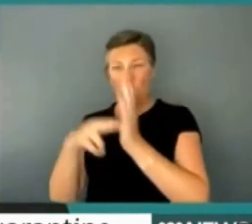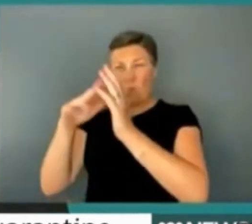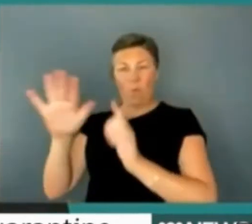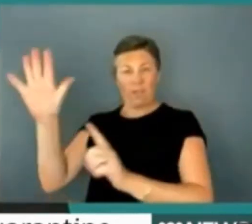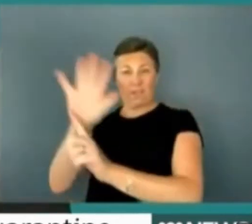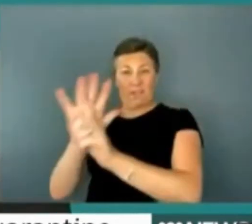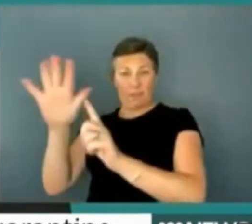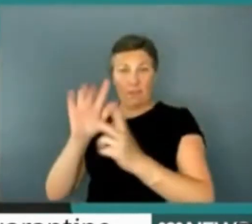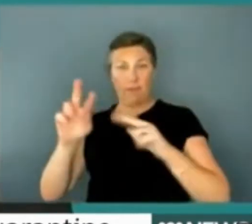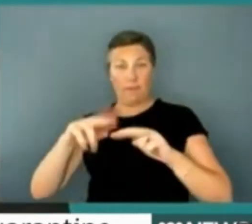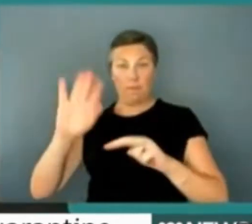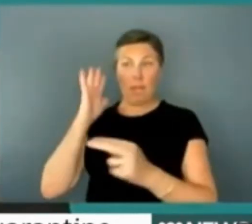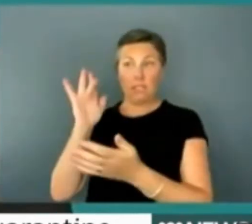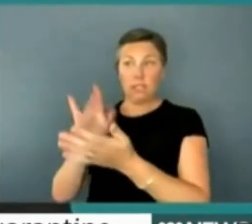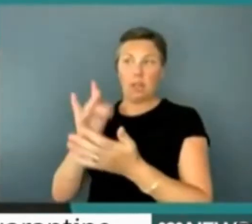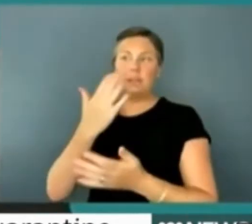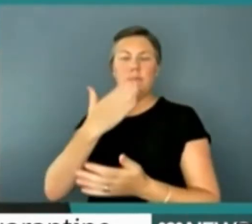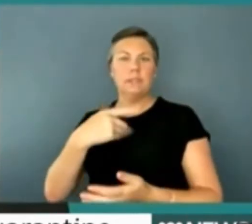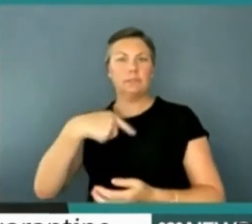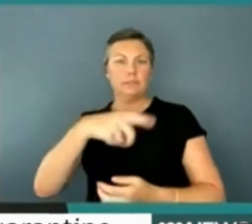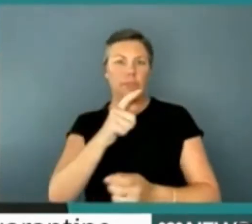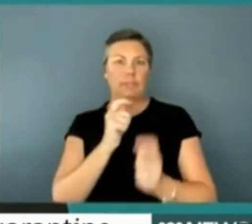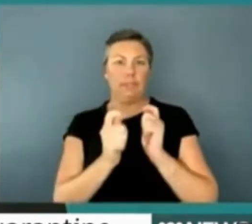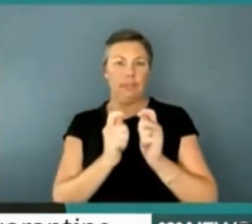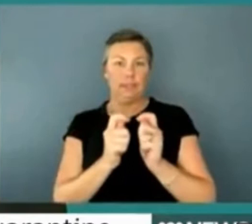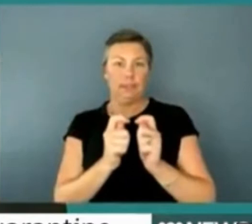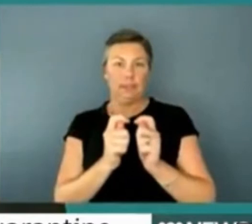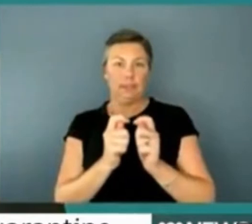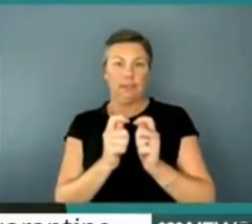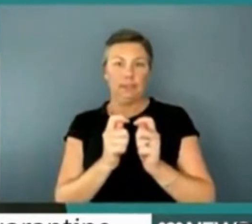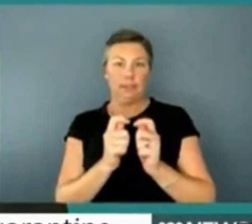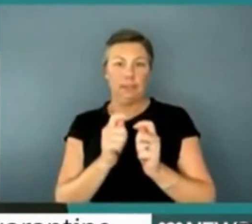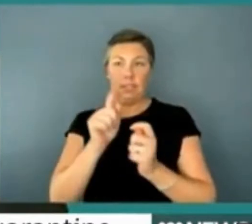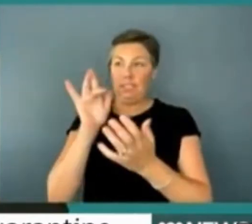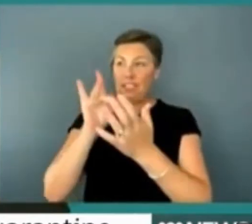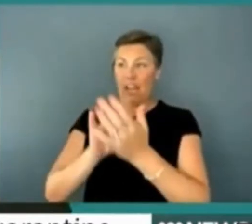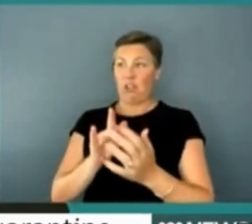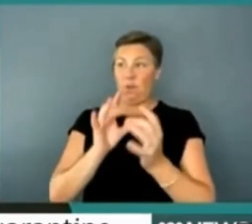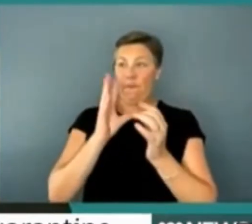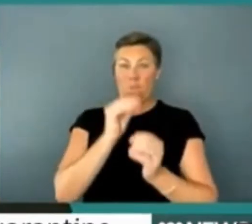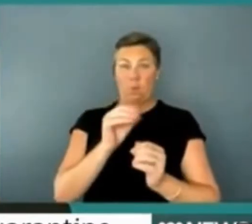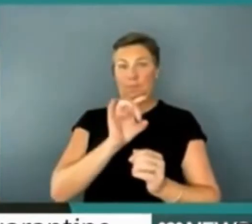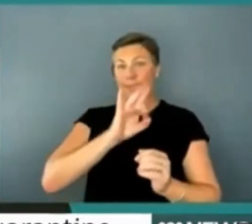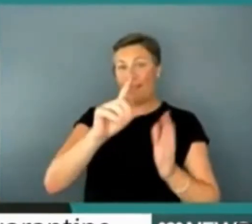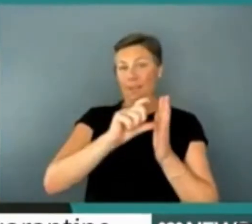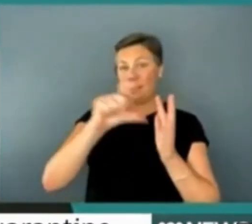beaches, LGA, since the 10th of December. Please isolate and get tested wherever you